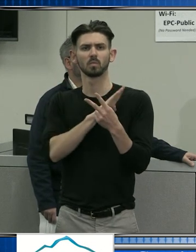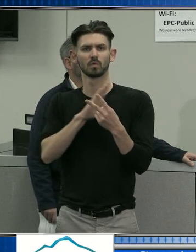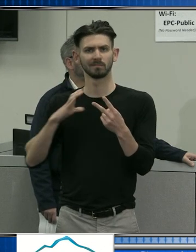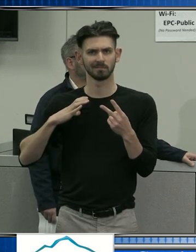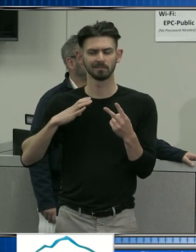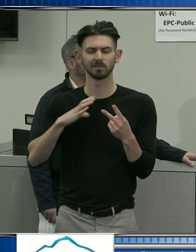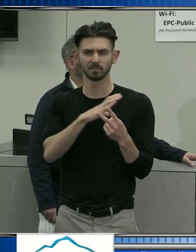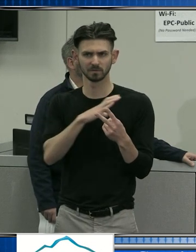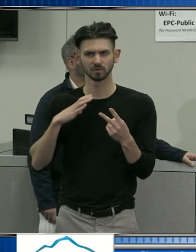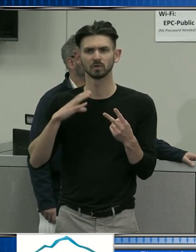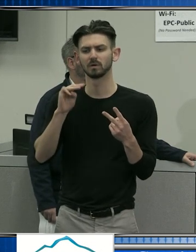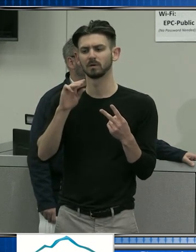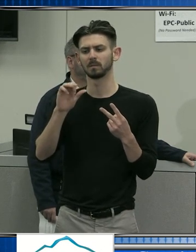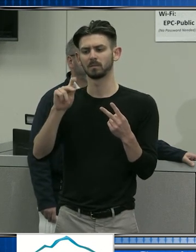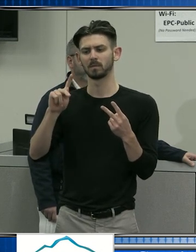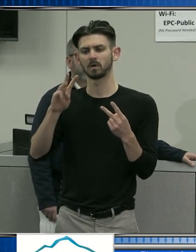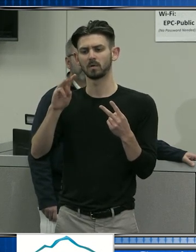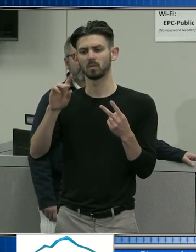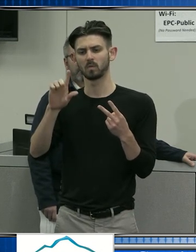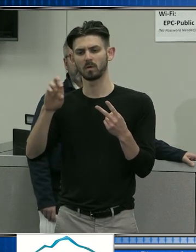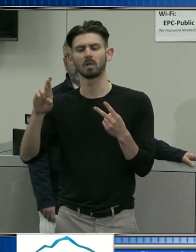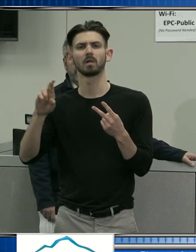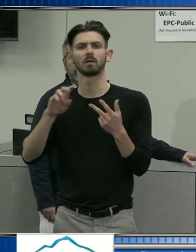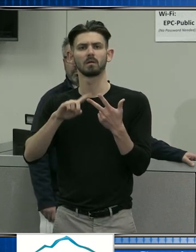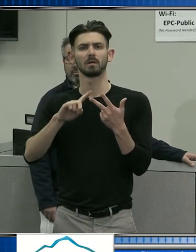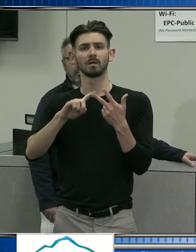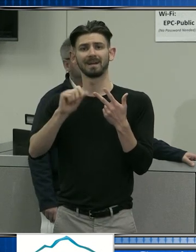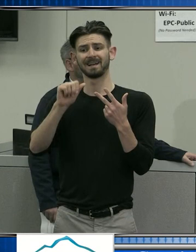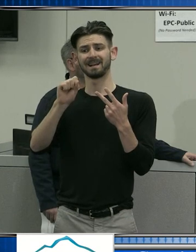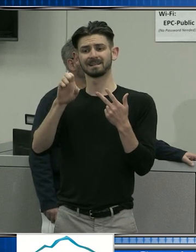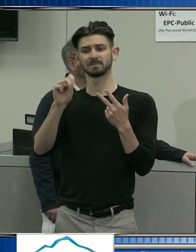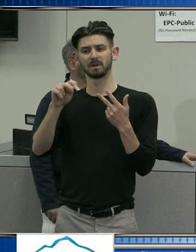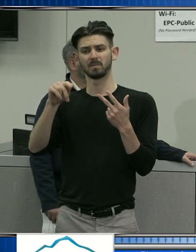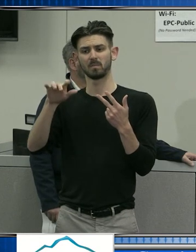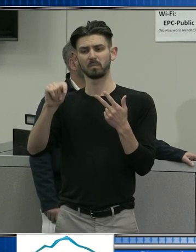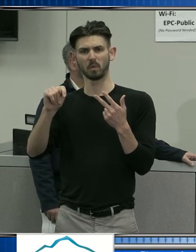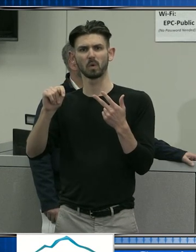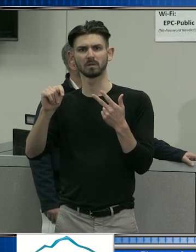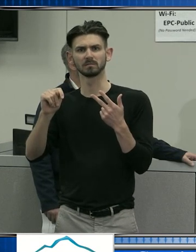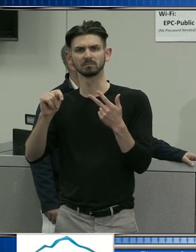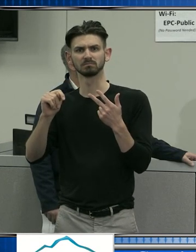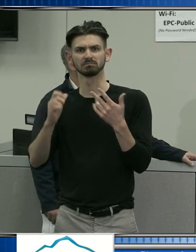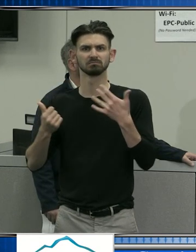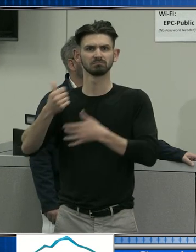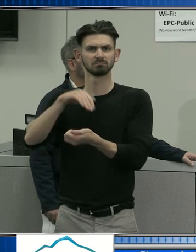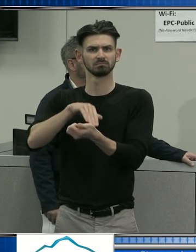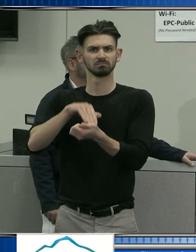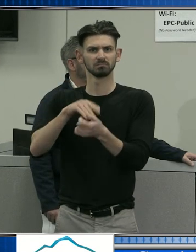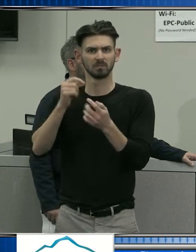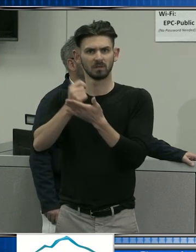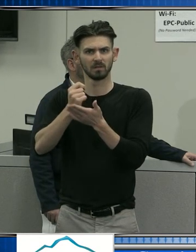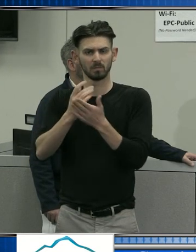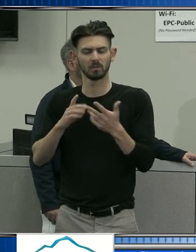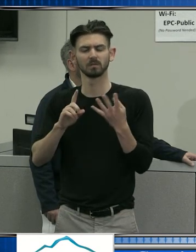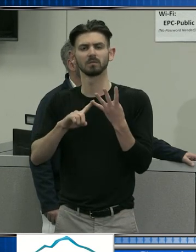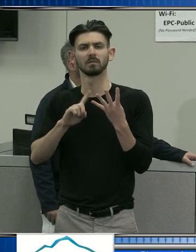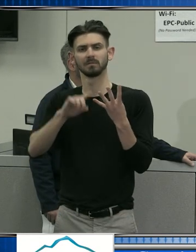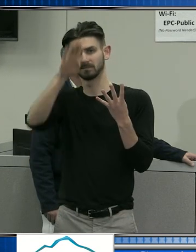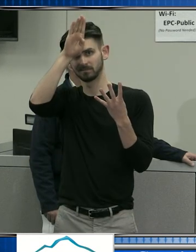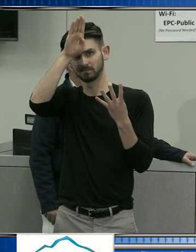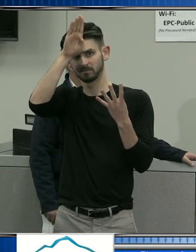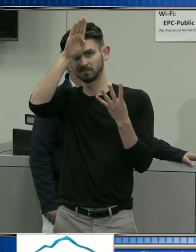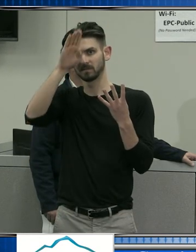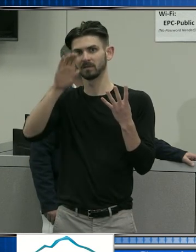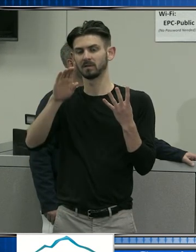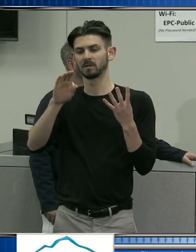Waller, Clinical Psychologist Dr. Lacey Edwards with Aspen Pointe, and from the Colorado Springs Fire Department, we have Chief Ted Collas